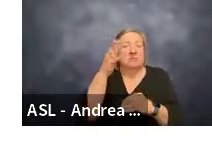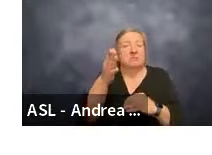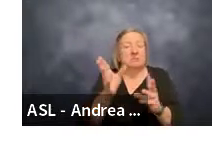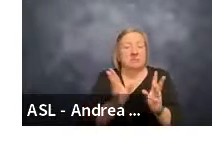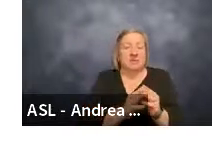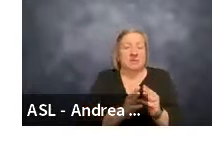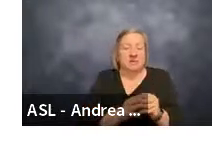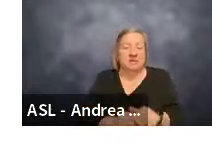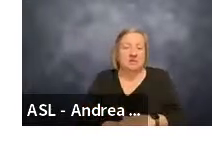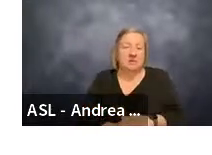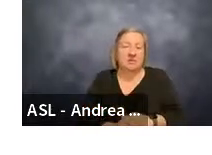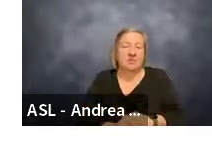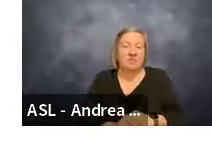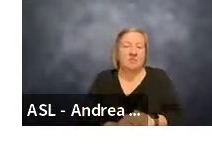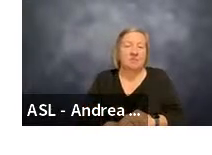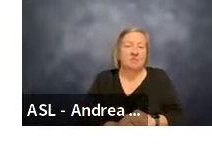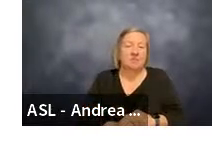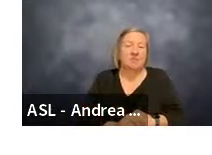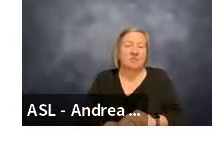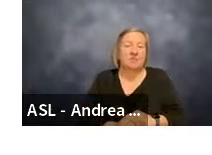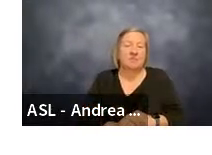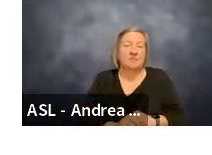meetings.